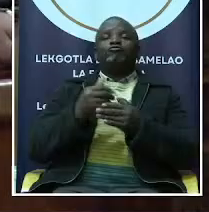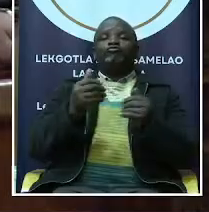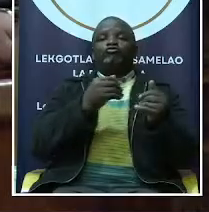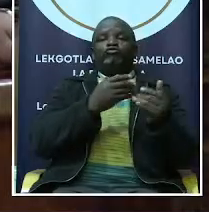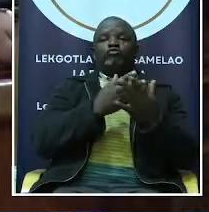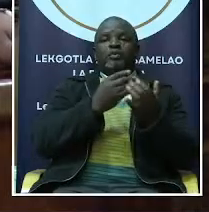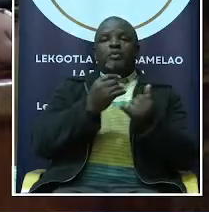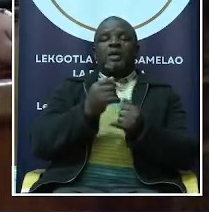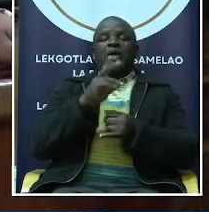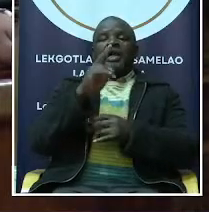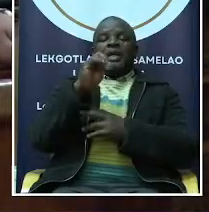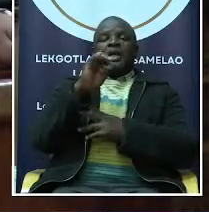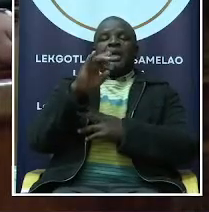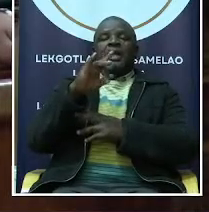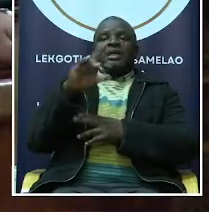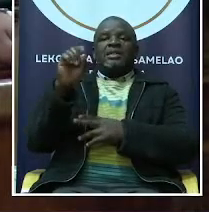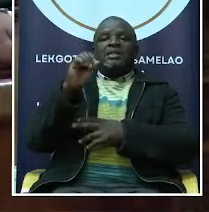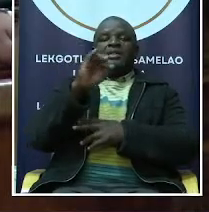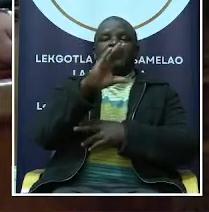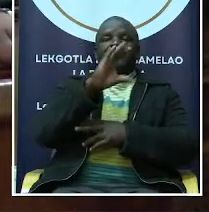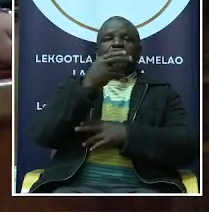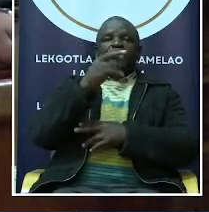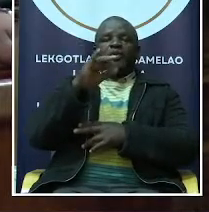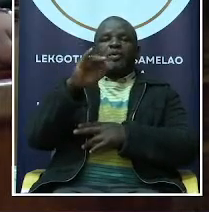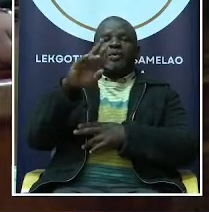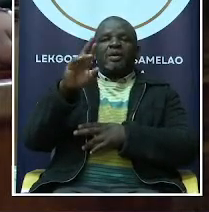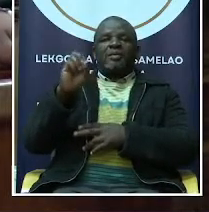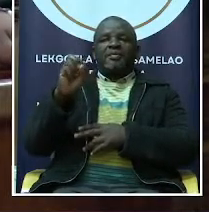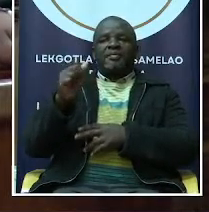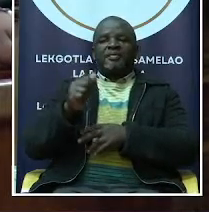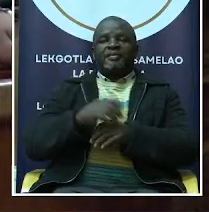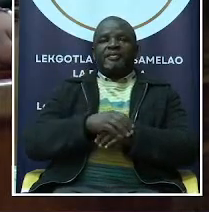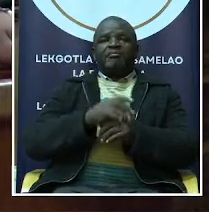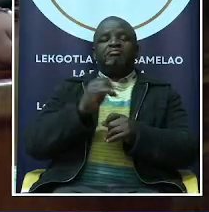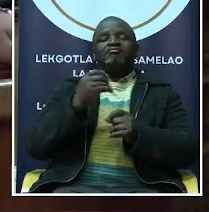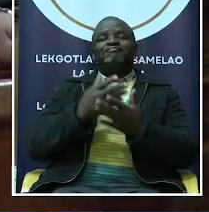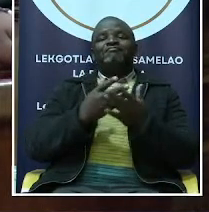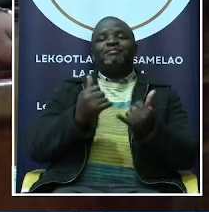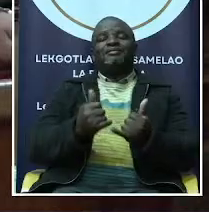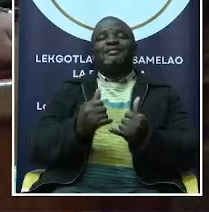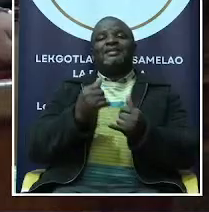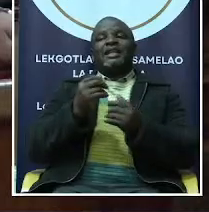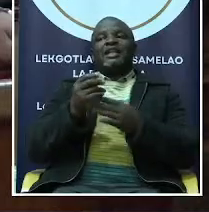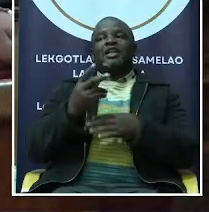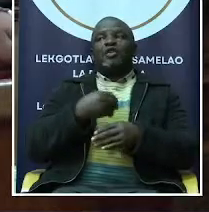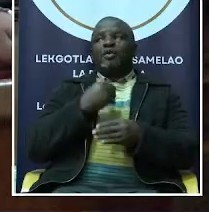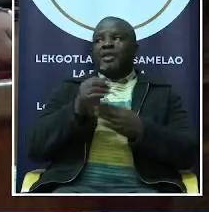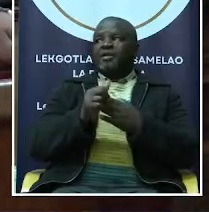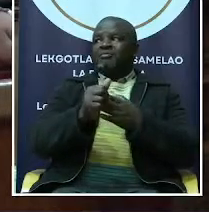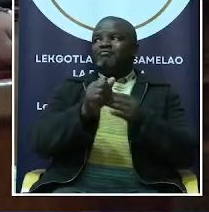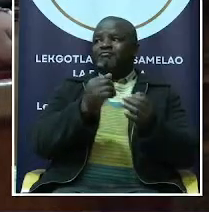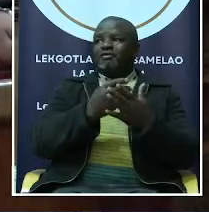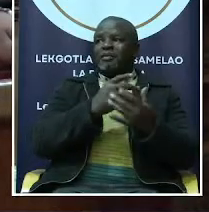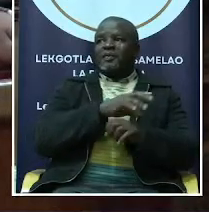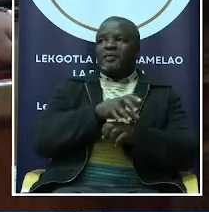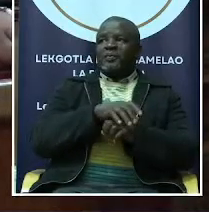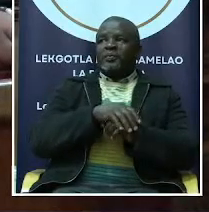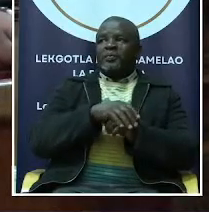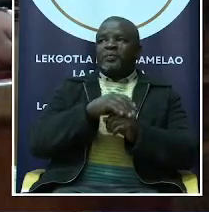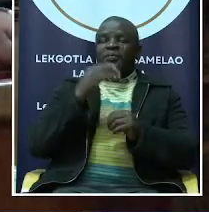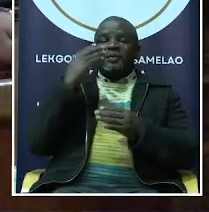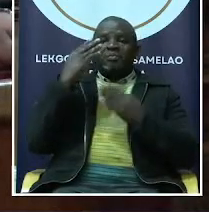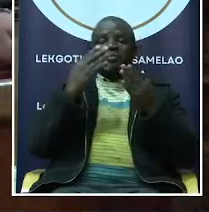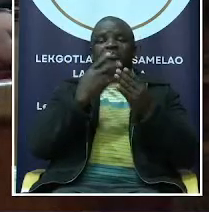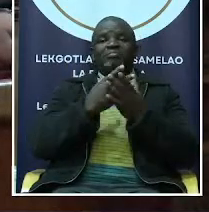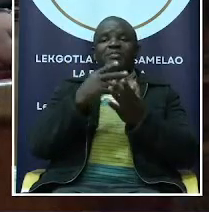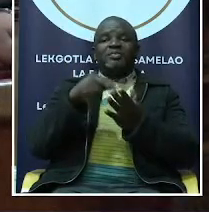Naredi Chirwa. Honorable Speaker, fellow delegates, young leaders in our province, greetings. Today I